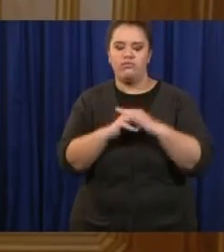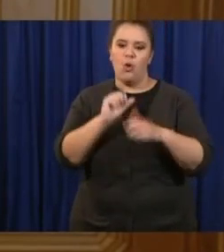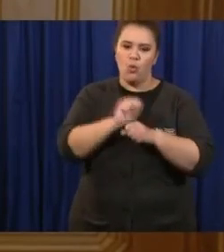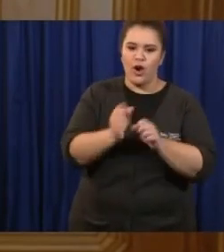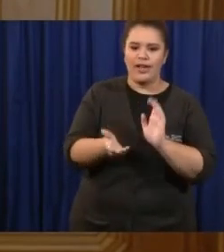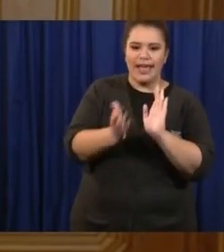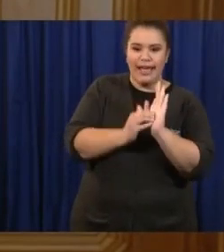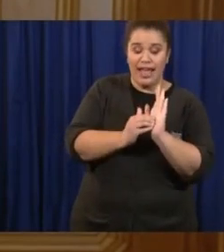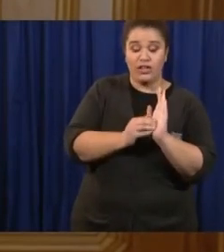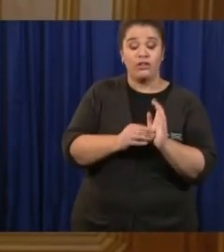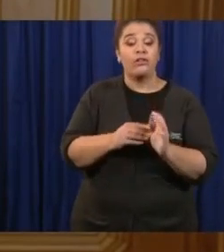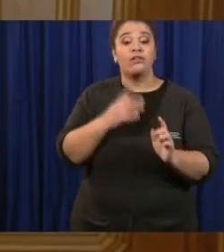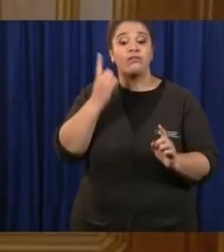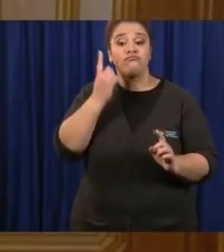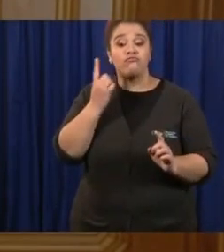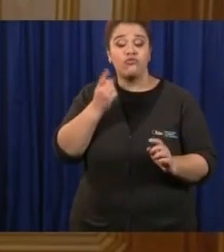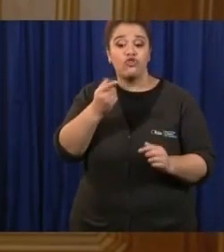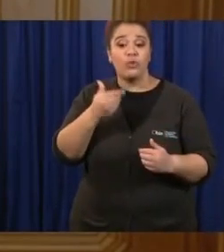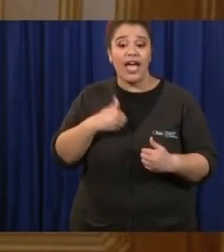to do that?